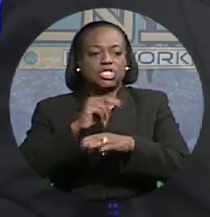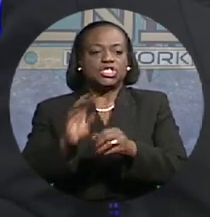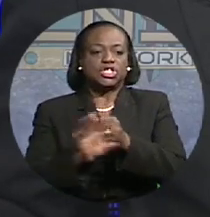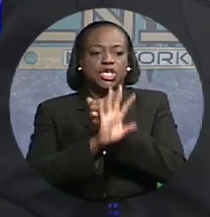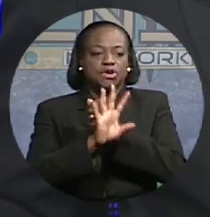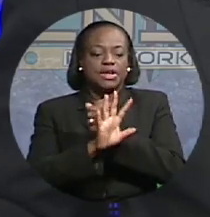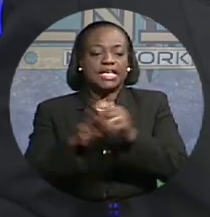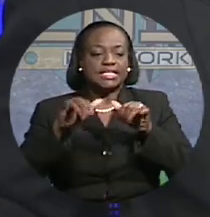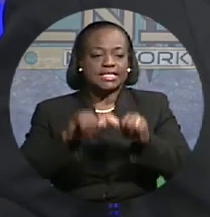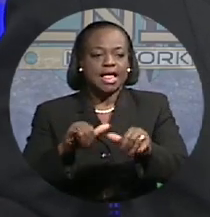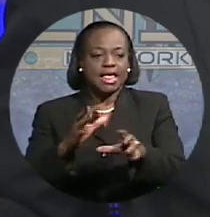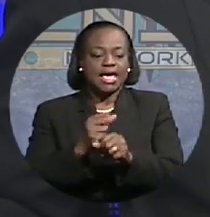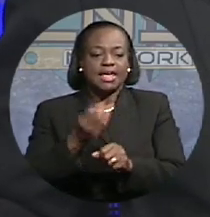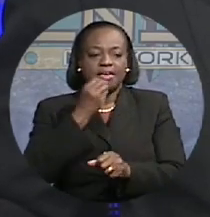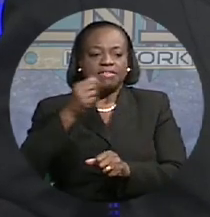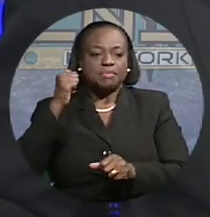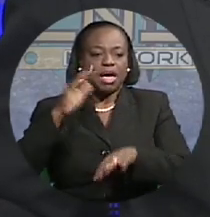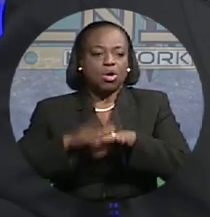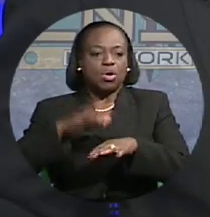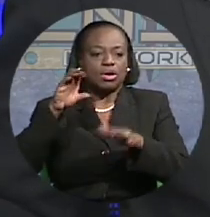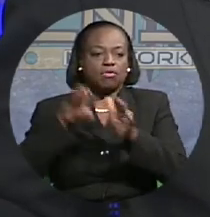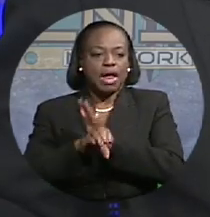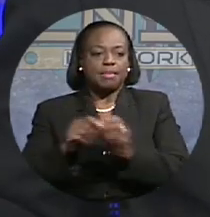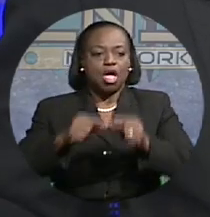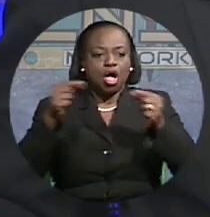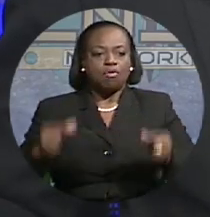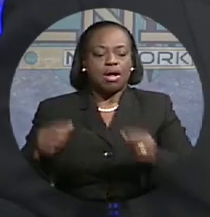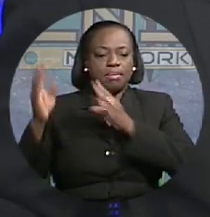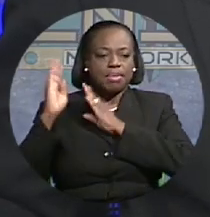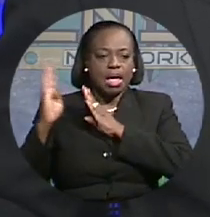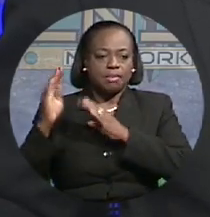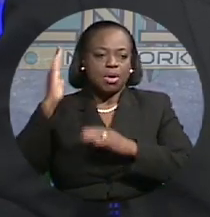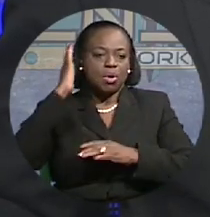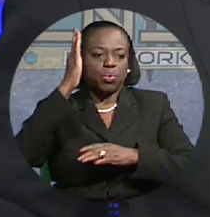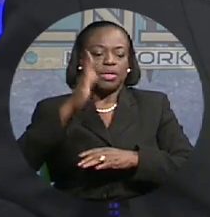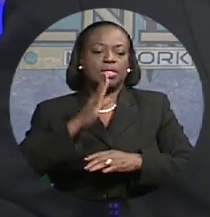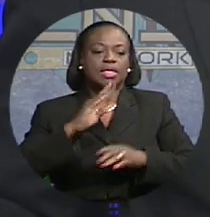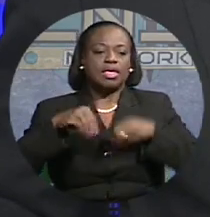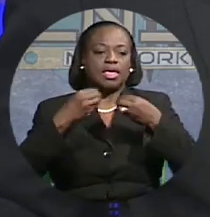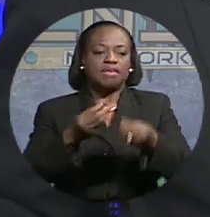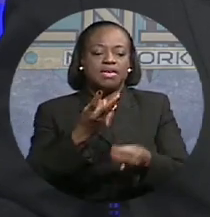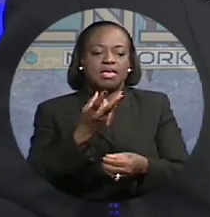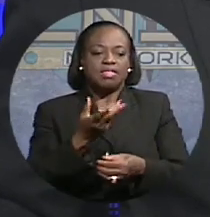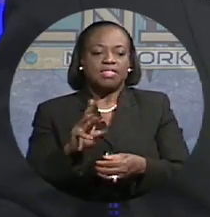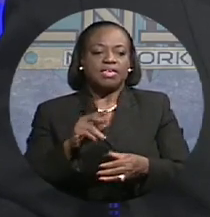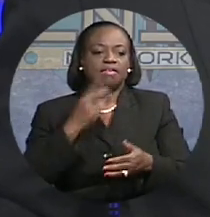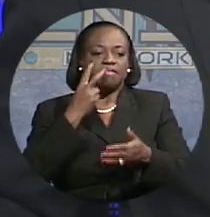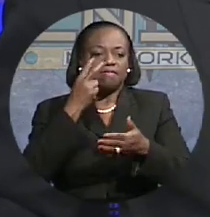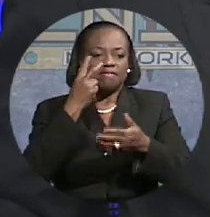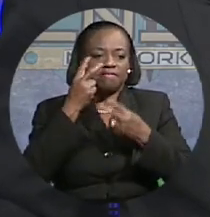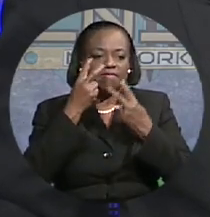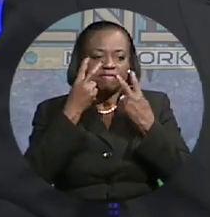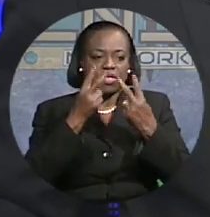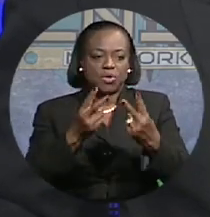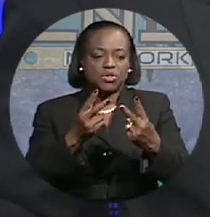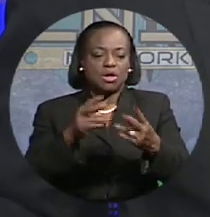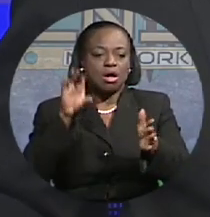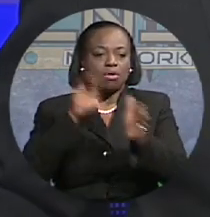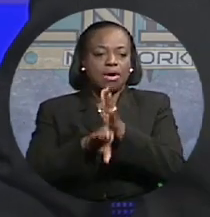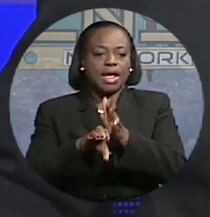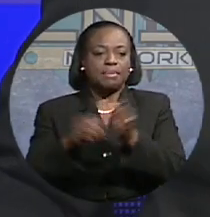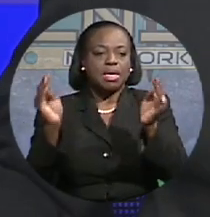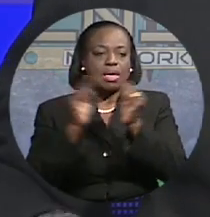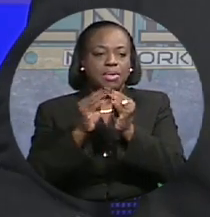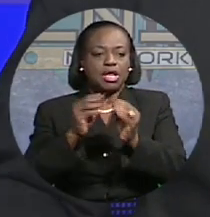crime. Grand Bahama residents will soon be in a position to present their views as a crime forum will be mounted there tomorrow. National Security